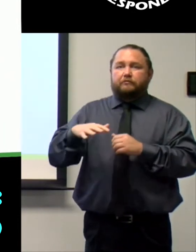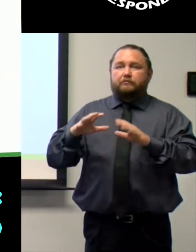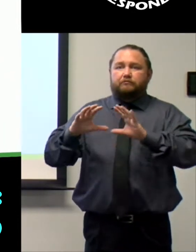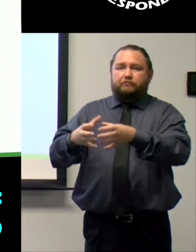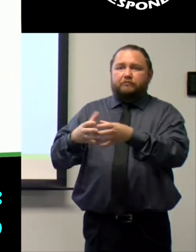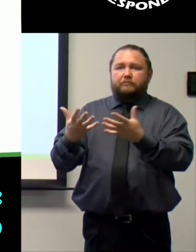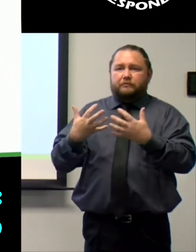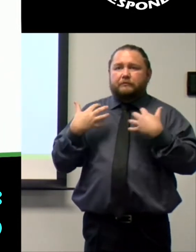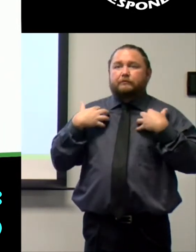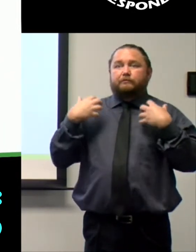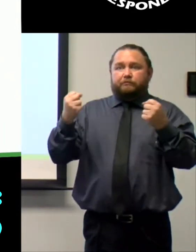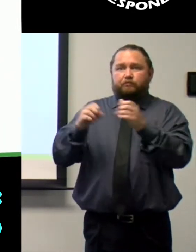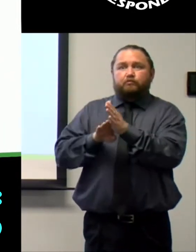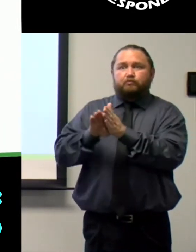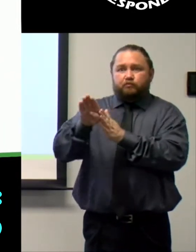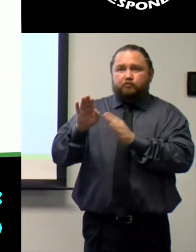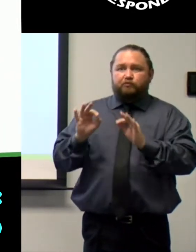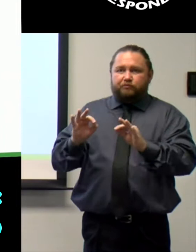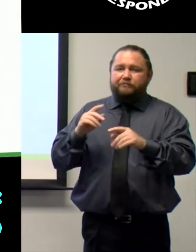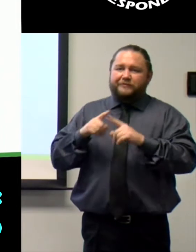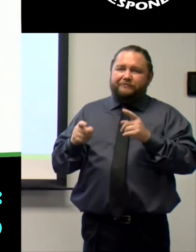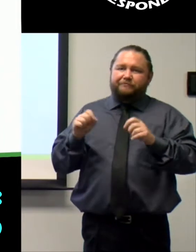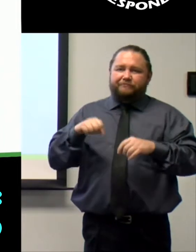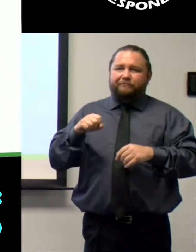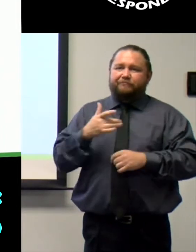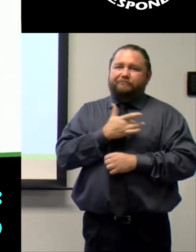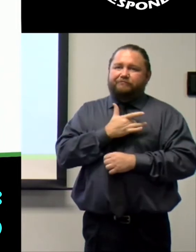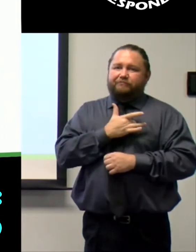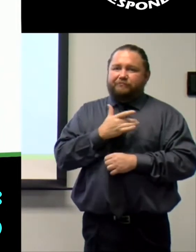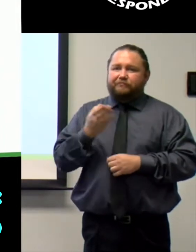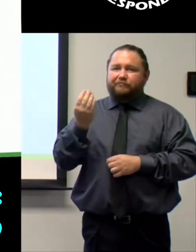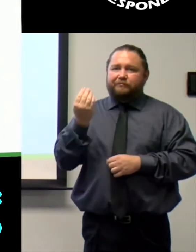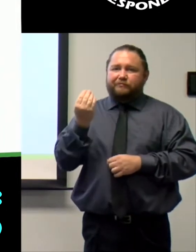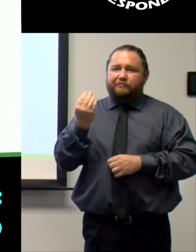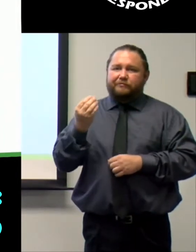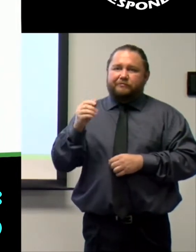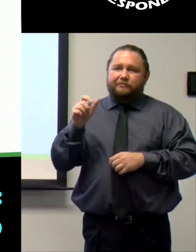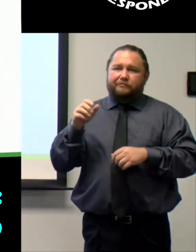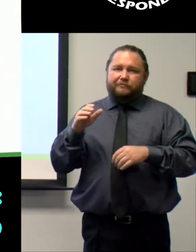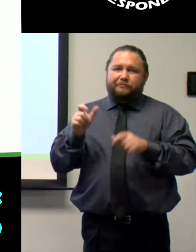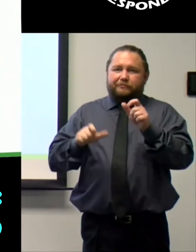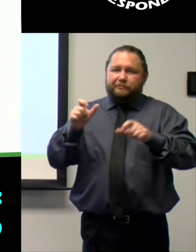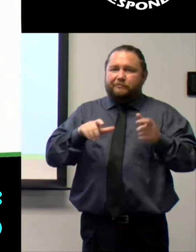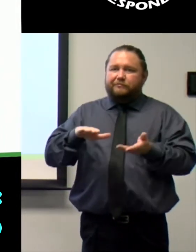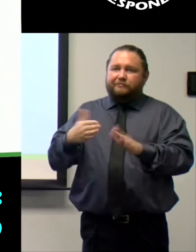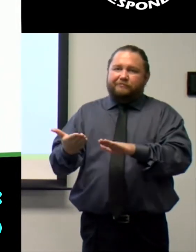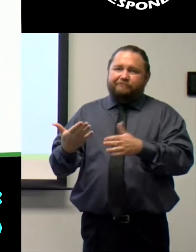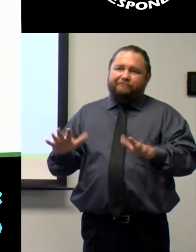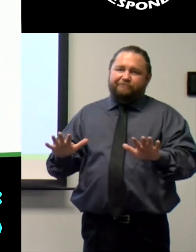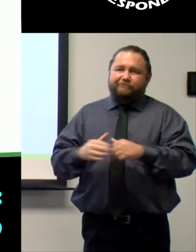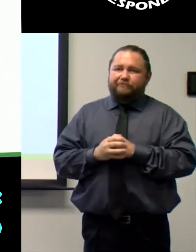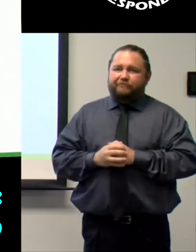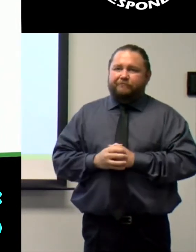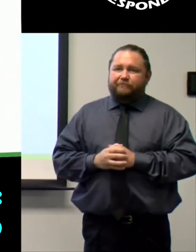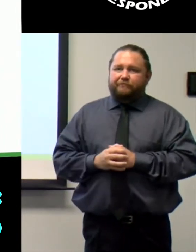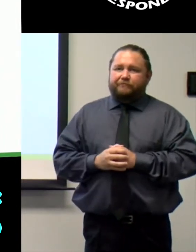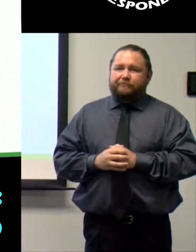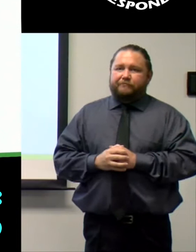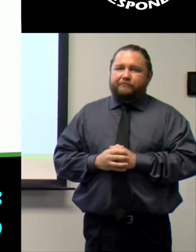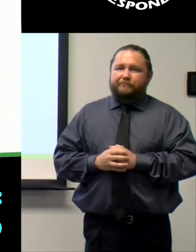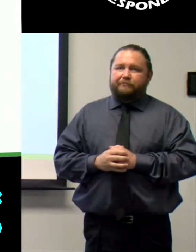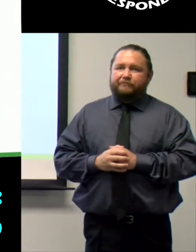Unfortunately, again, tragically, 14 people right here in our community have died from COVID-19. We